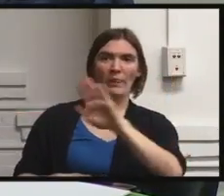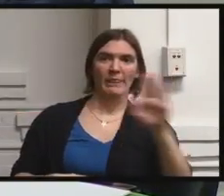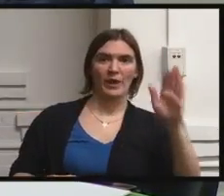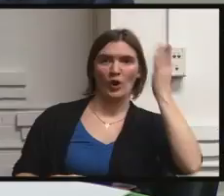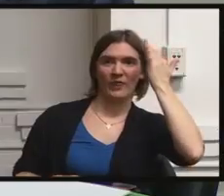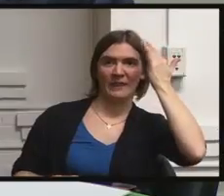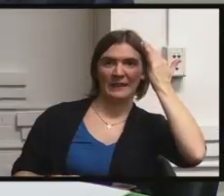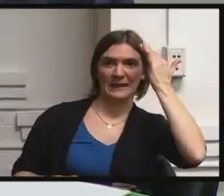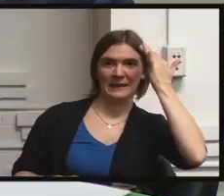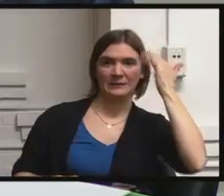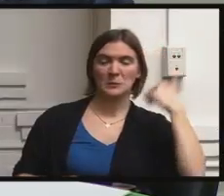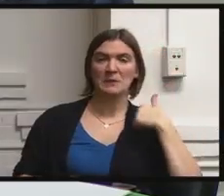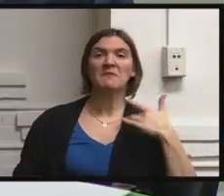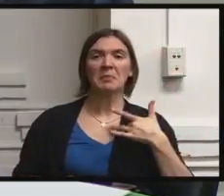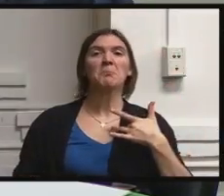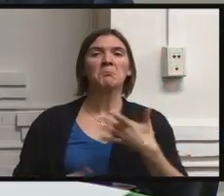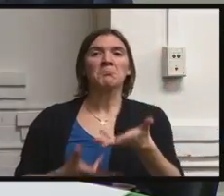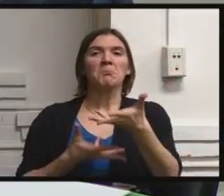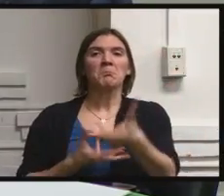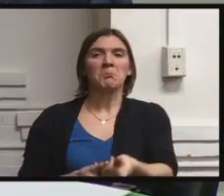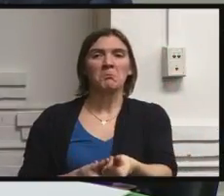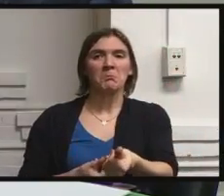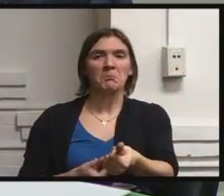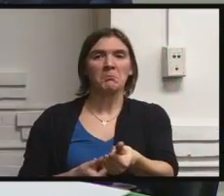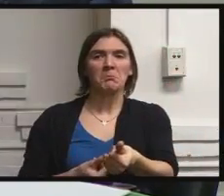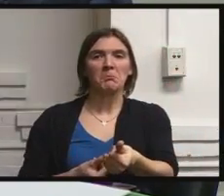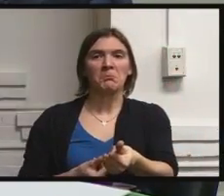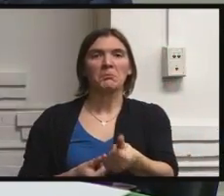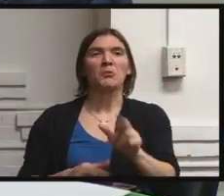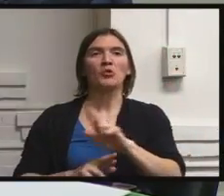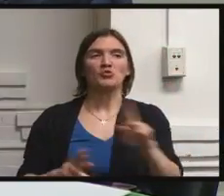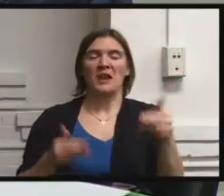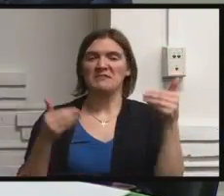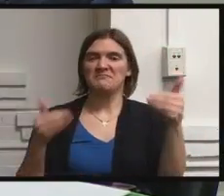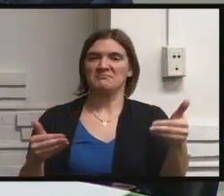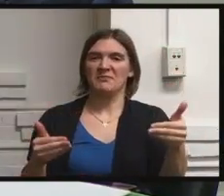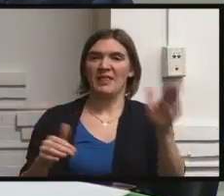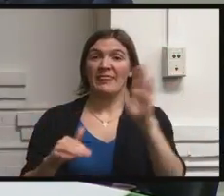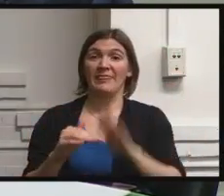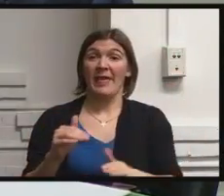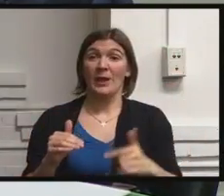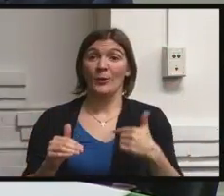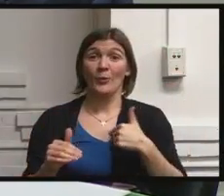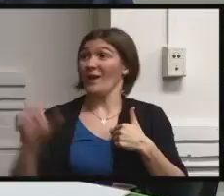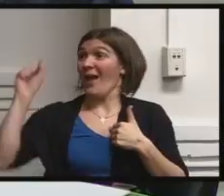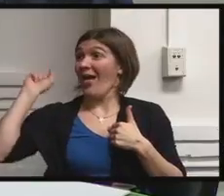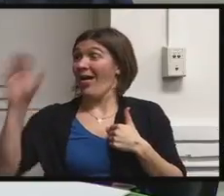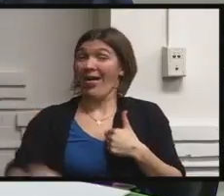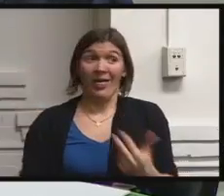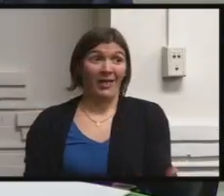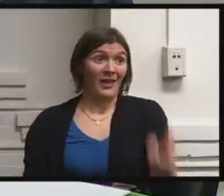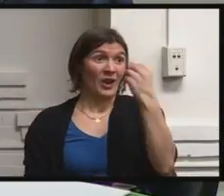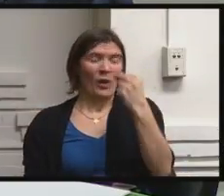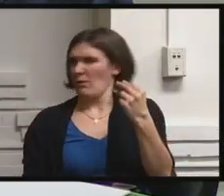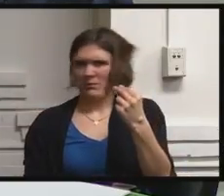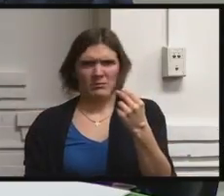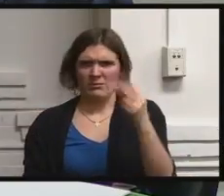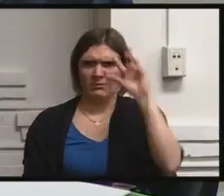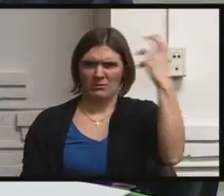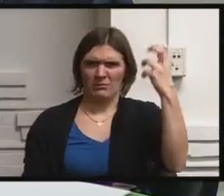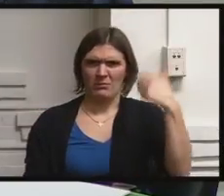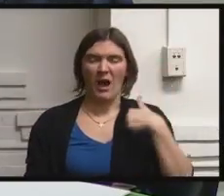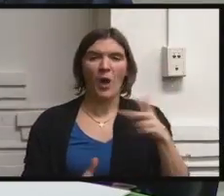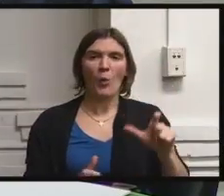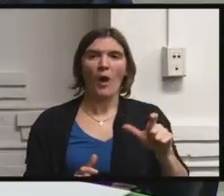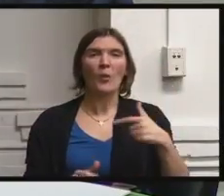are thinking, so we can have a better idea of it, so that we're going to town meeting with something that we, not just five people like,